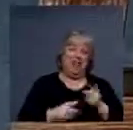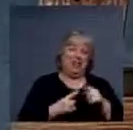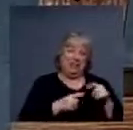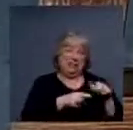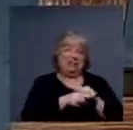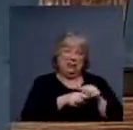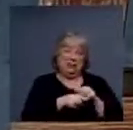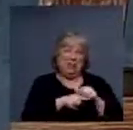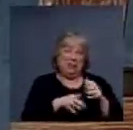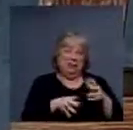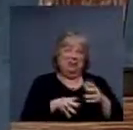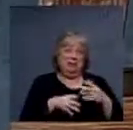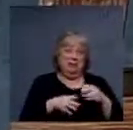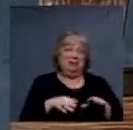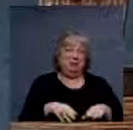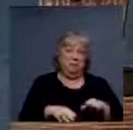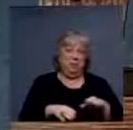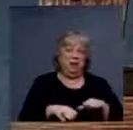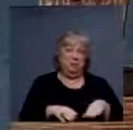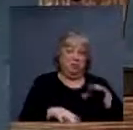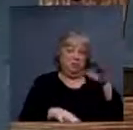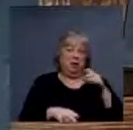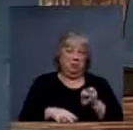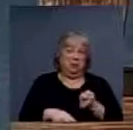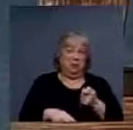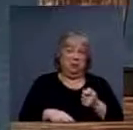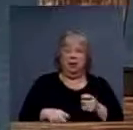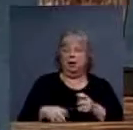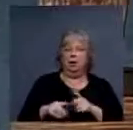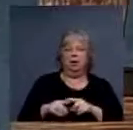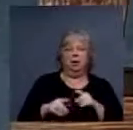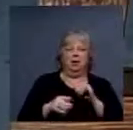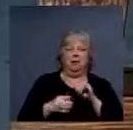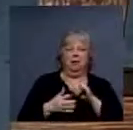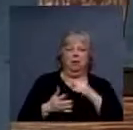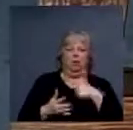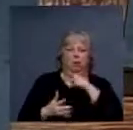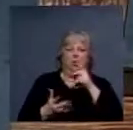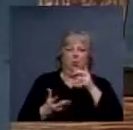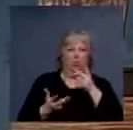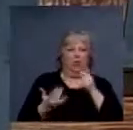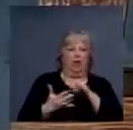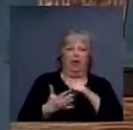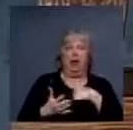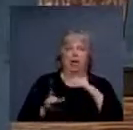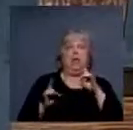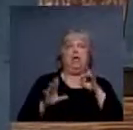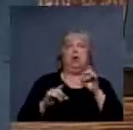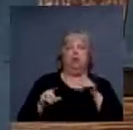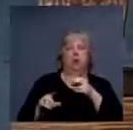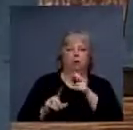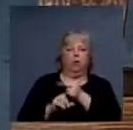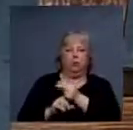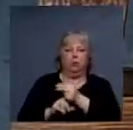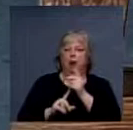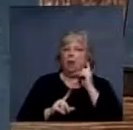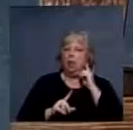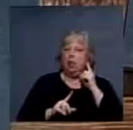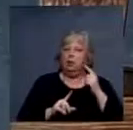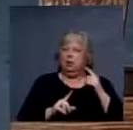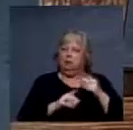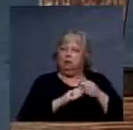training, until maybe he grows up a little bit. Because it's the last thing we need. I hate going to a hotel and hear my neighbors fighting.